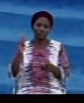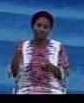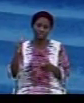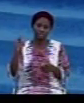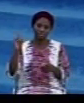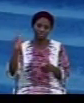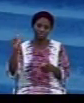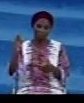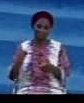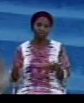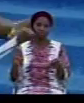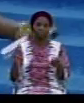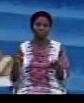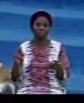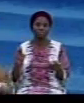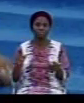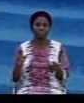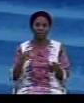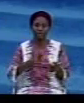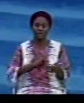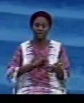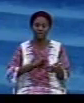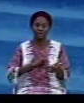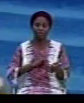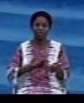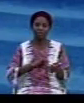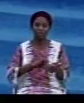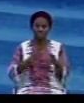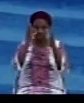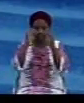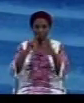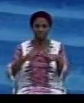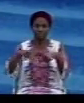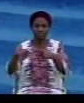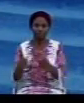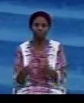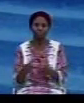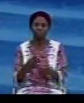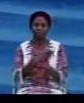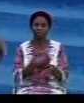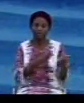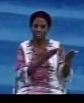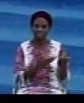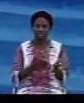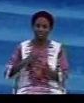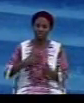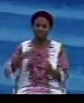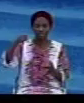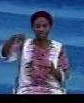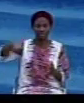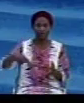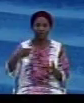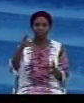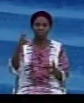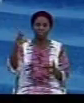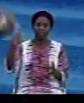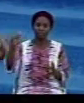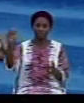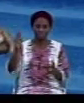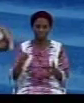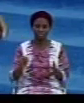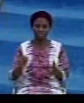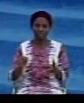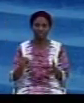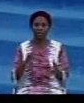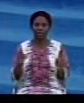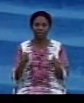gbira ba debe mo ko kura mi lowo te bi mi ikene ti mo ma ntele kini gbogbo e mo gbe lo mo ti kokko de be mo ko kirun na won wa yoju wo